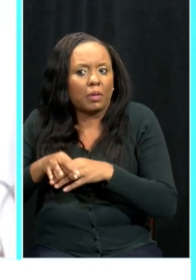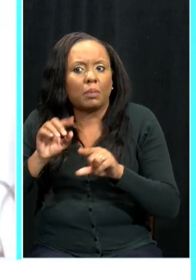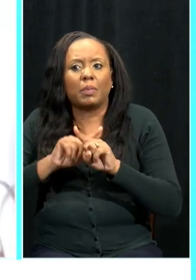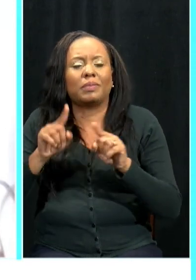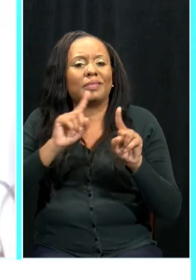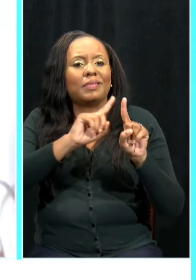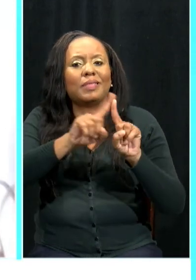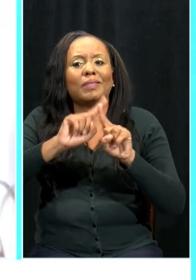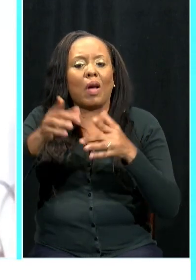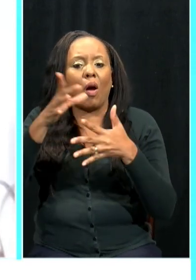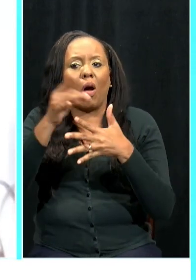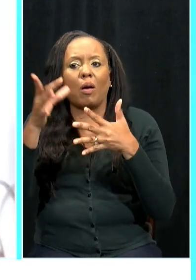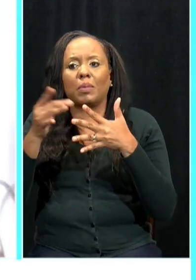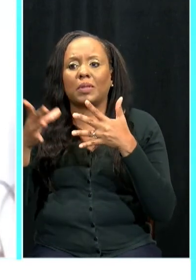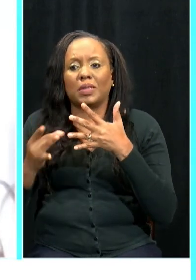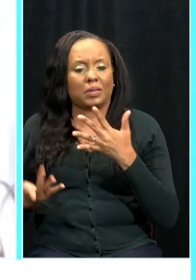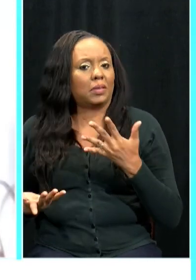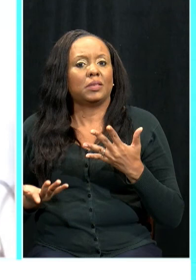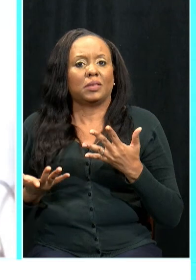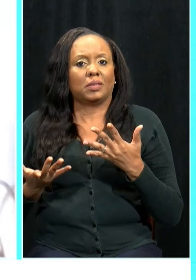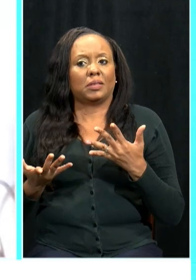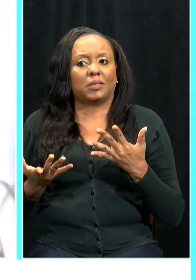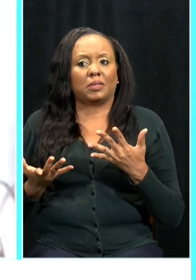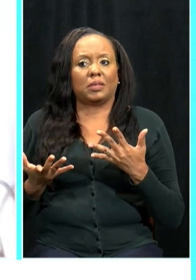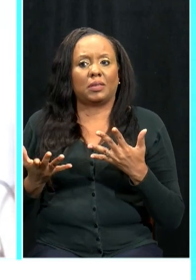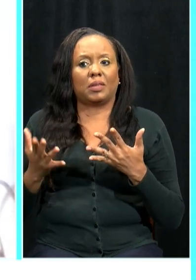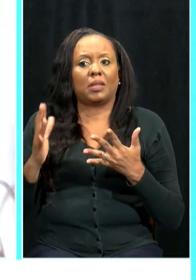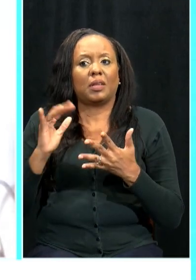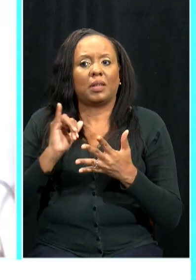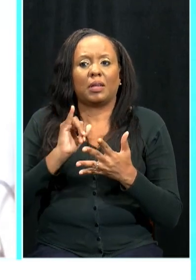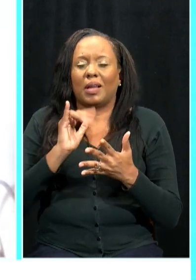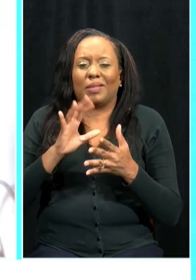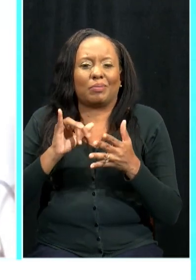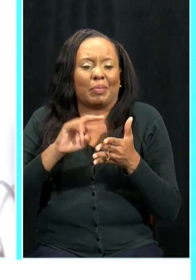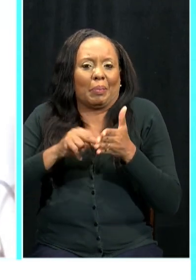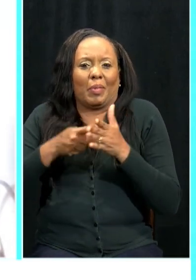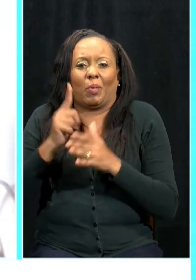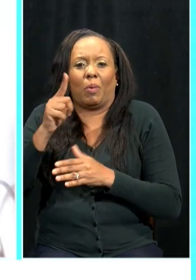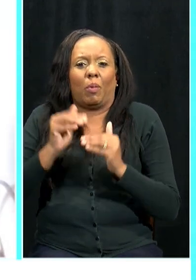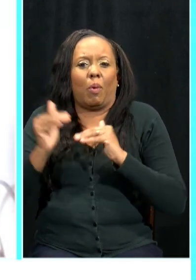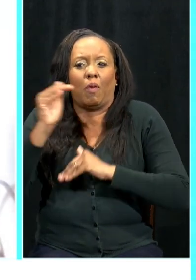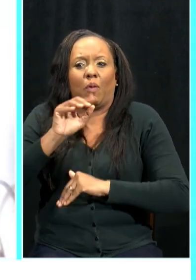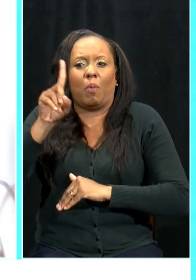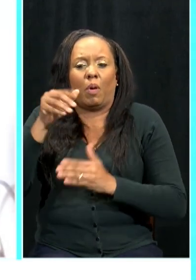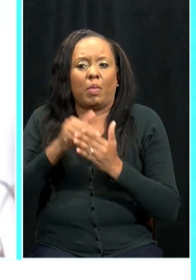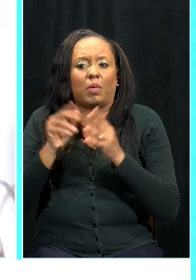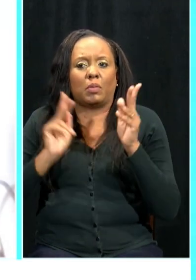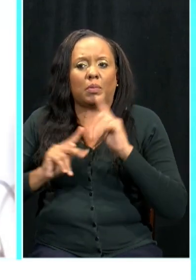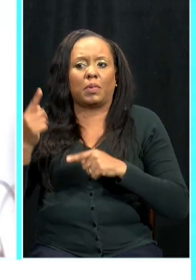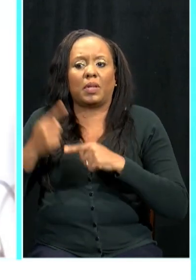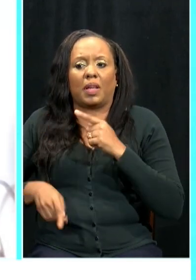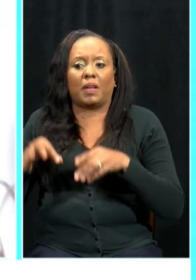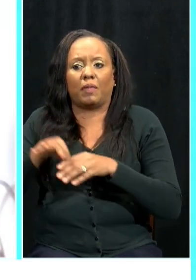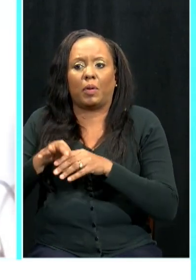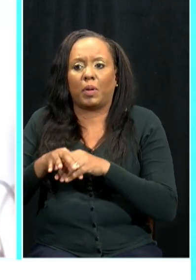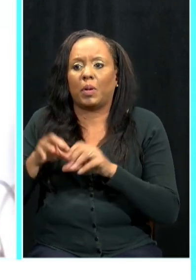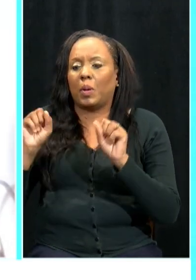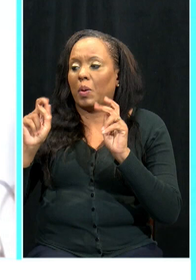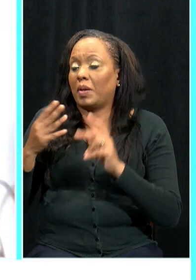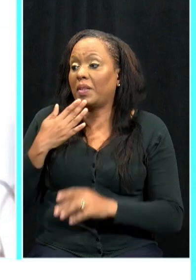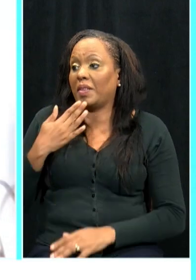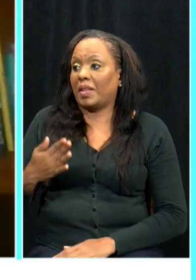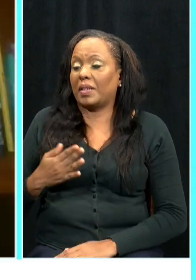that will not end up in over 1,000 people just not being able to vote? Understood, Raquel. Thank you very